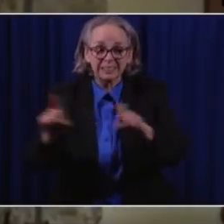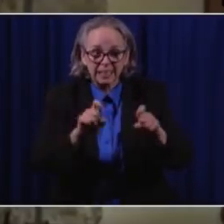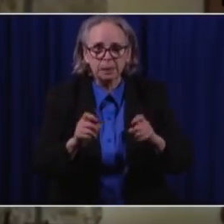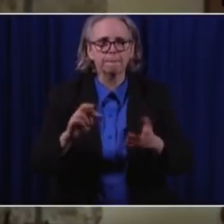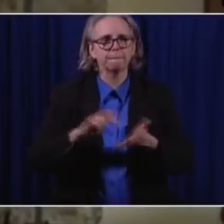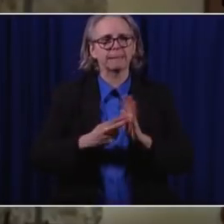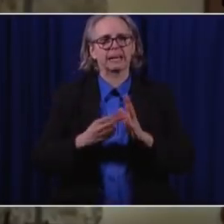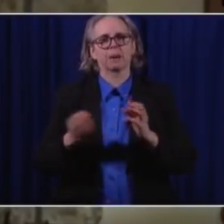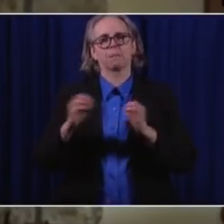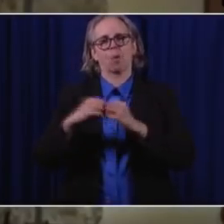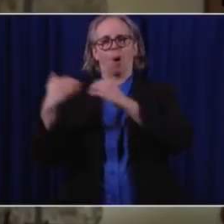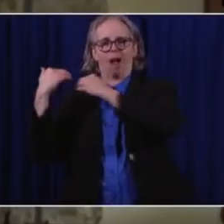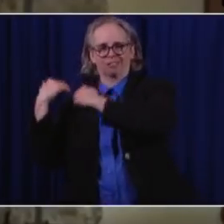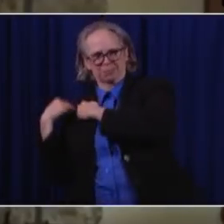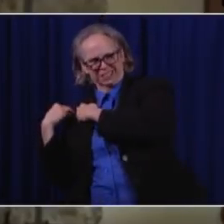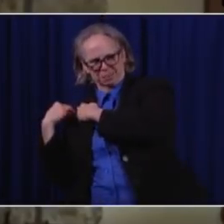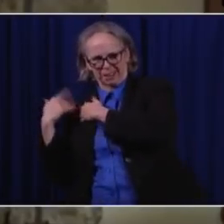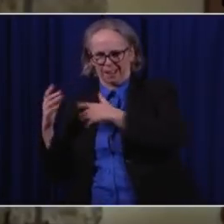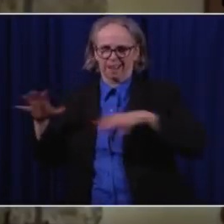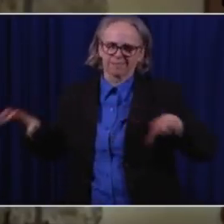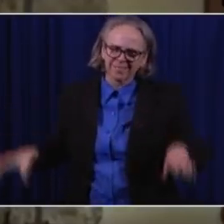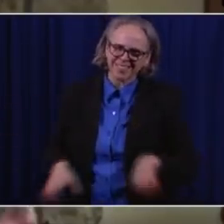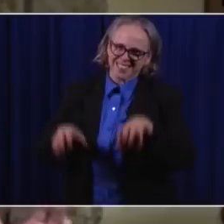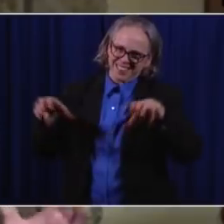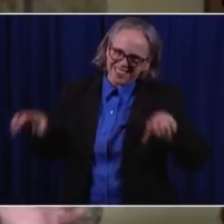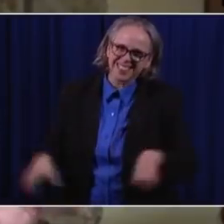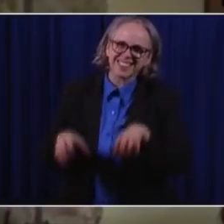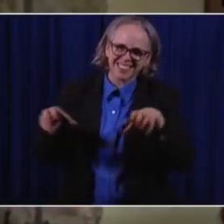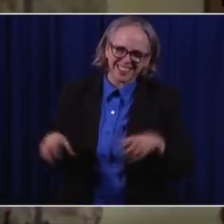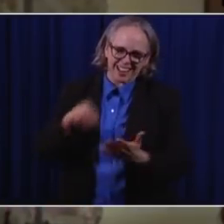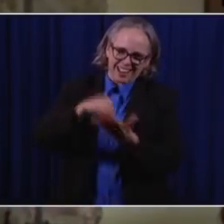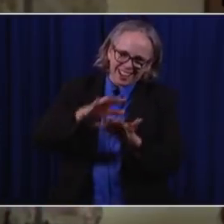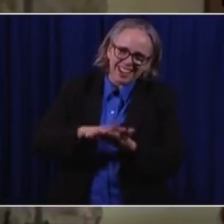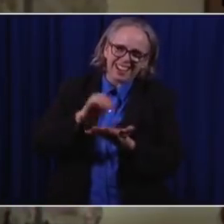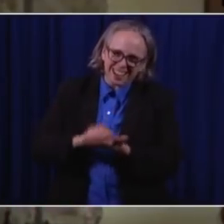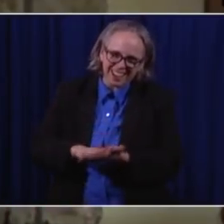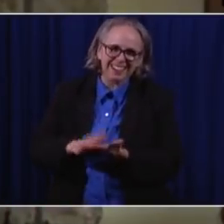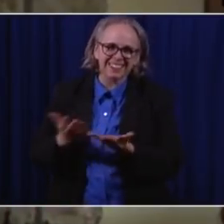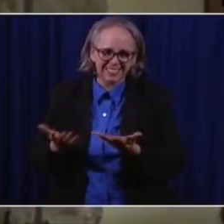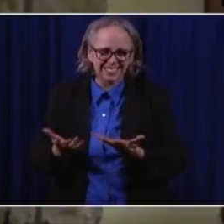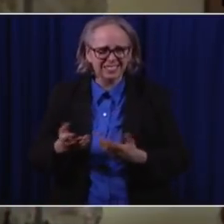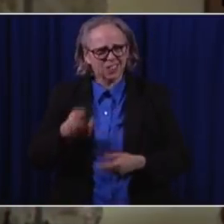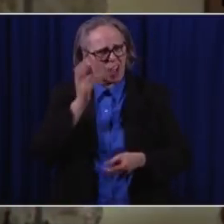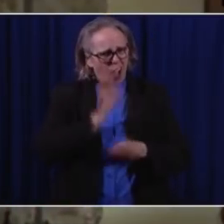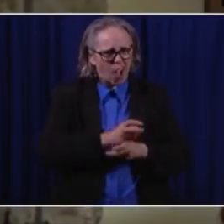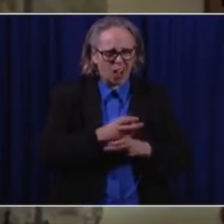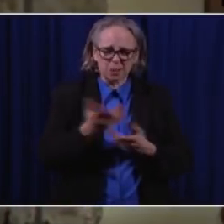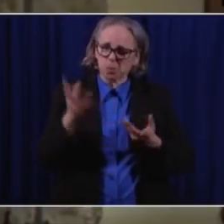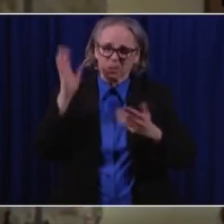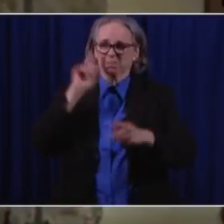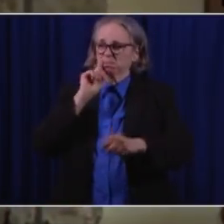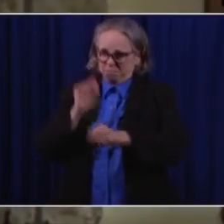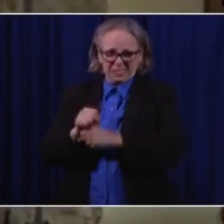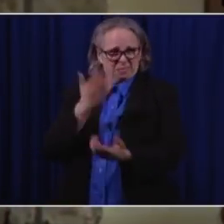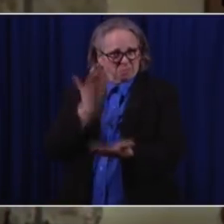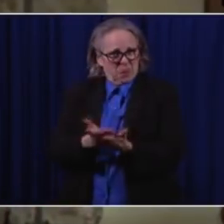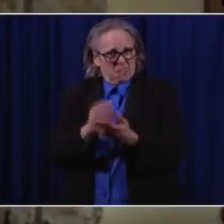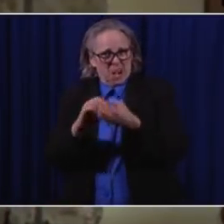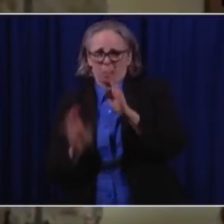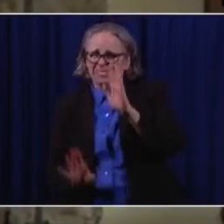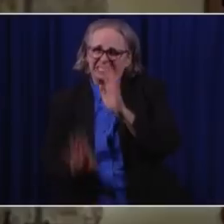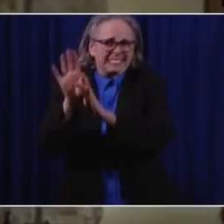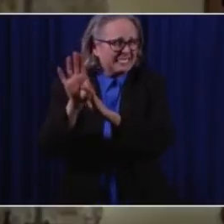system, everything is surging. And when these cases are surging as fast as they are coming in, you saw what happened on